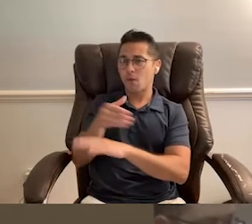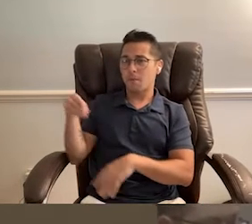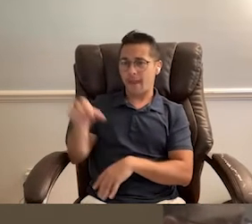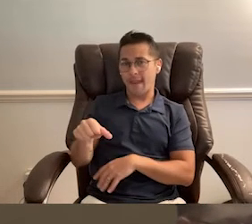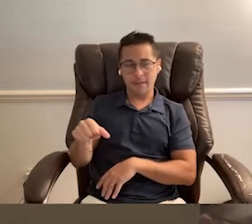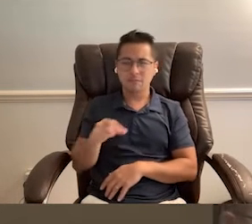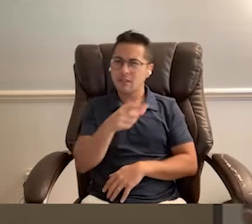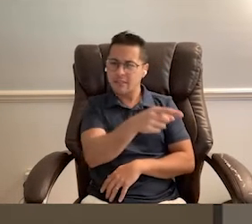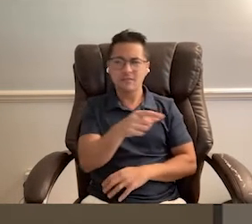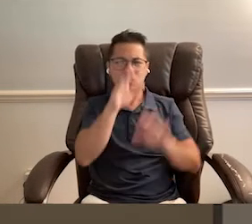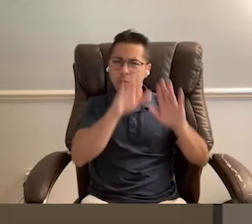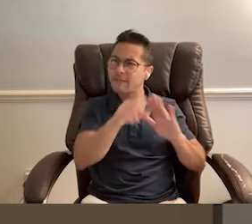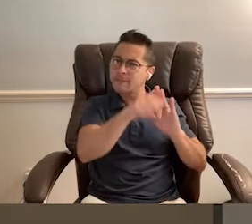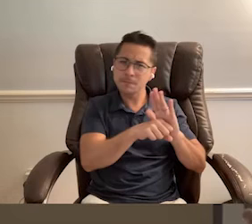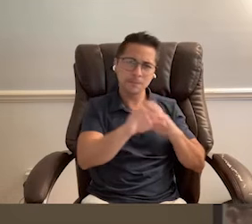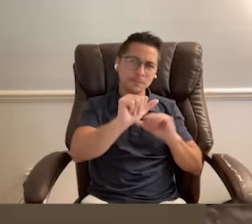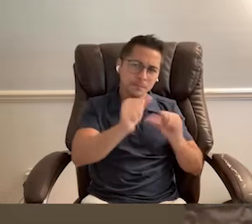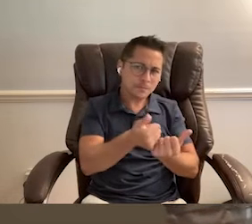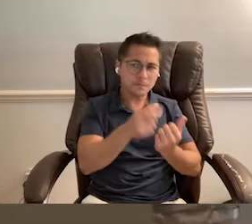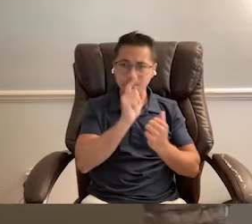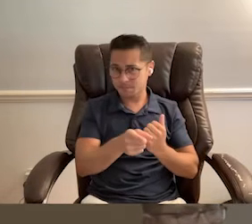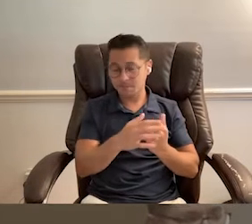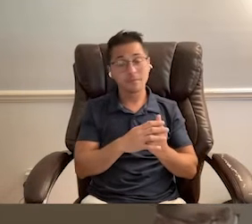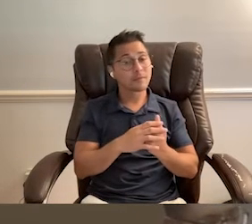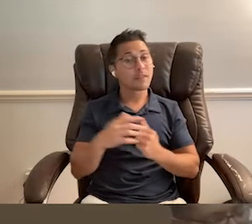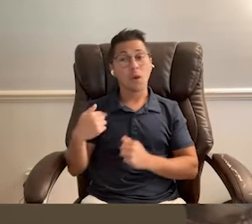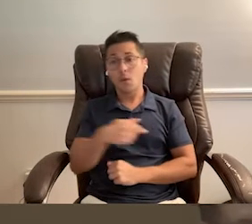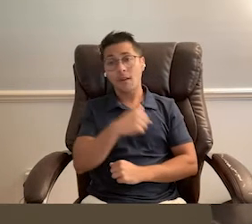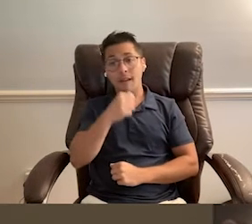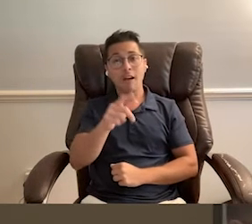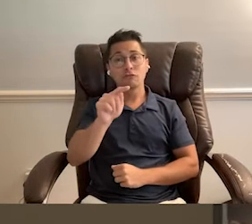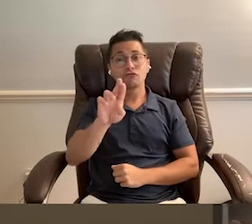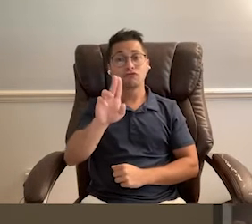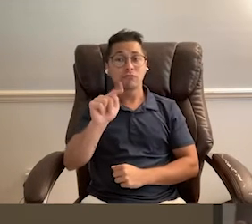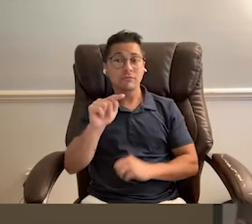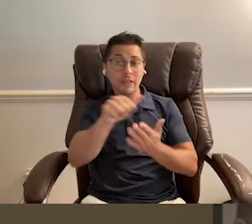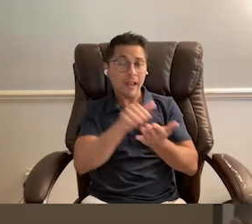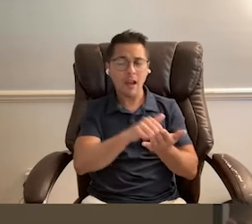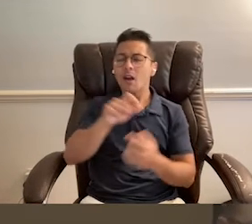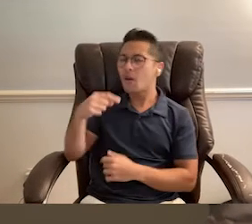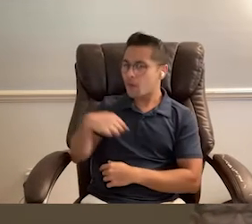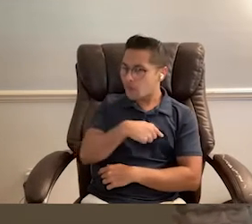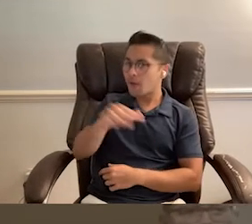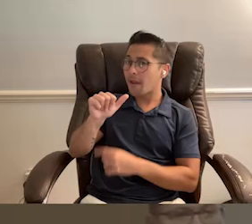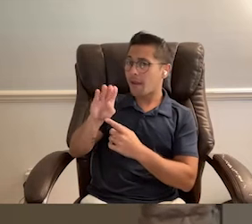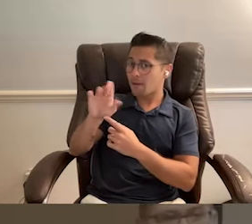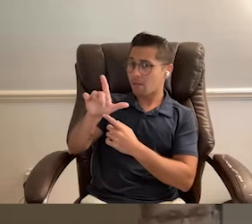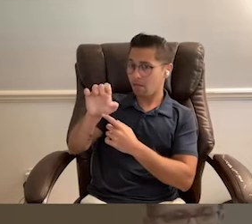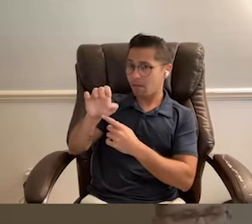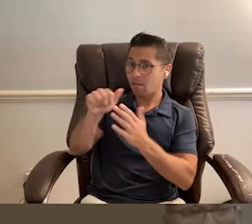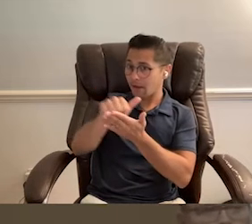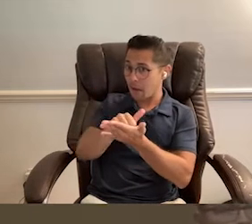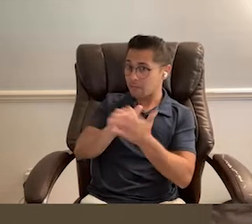really do focus. So we are not a trust account. We are just an able account. So make that distinction. And this is why I love what I